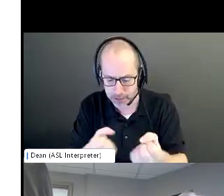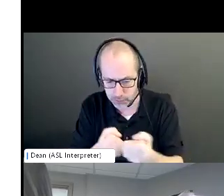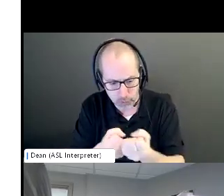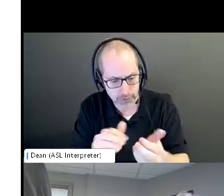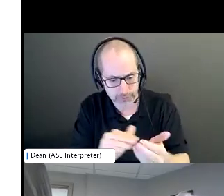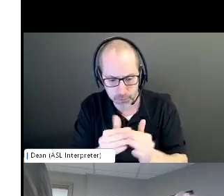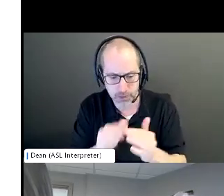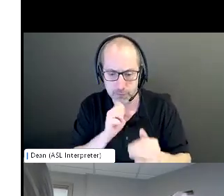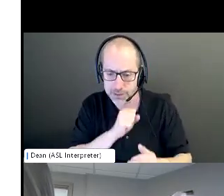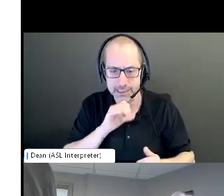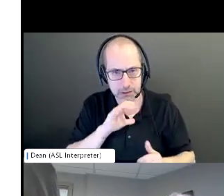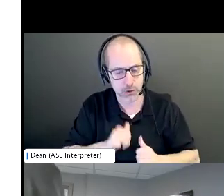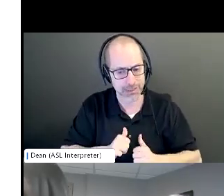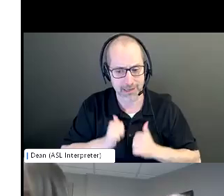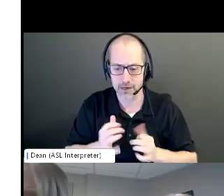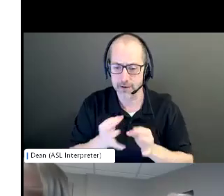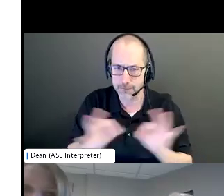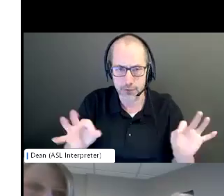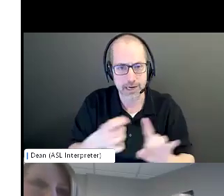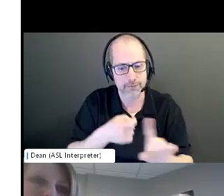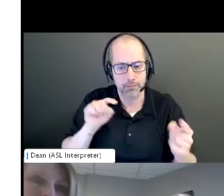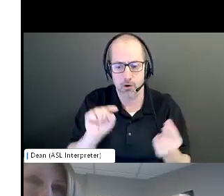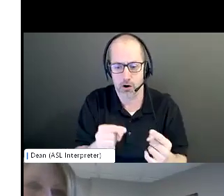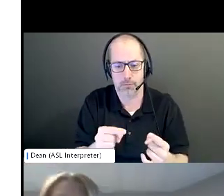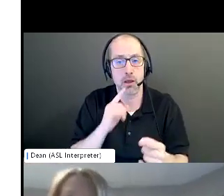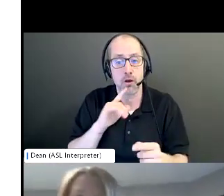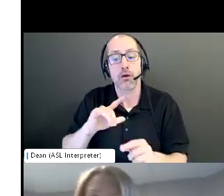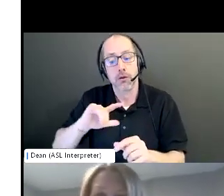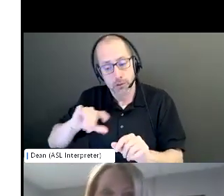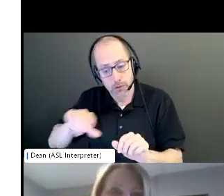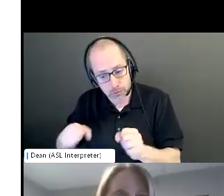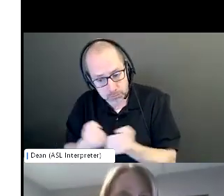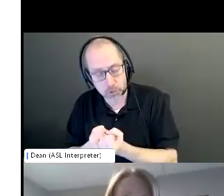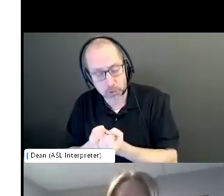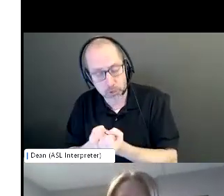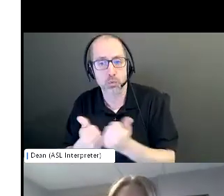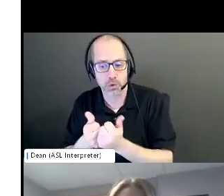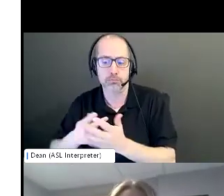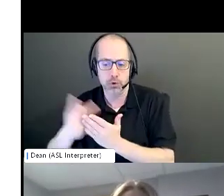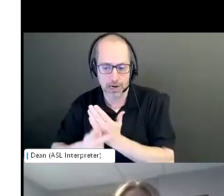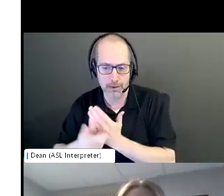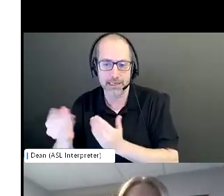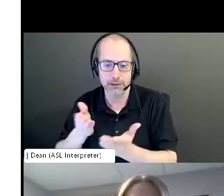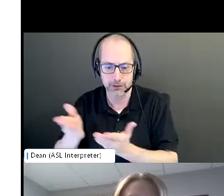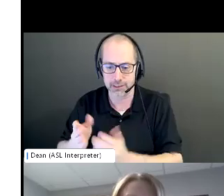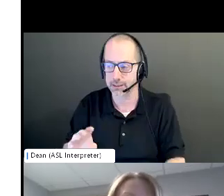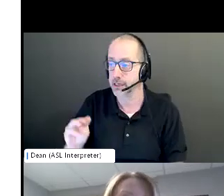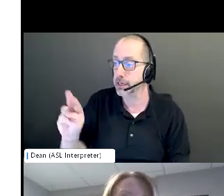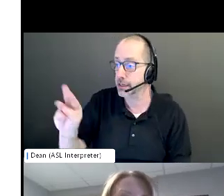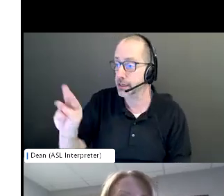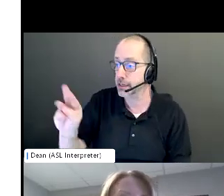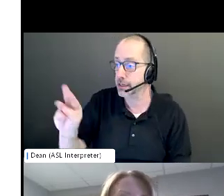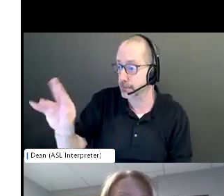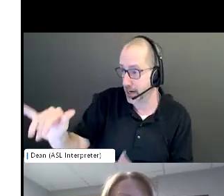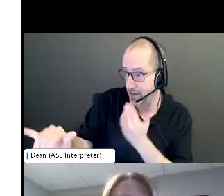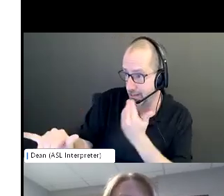from harm, backed by coordinated programs and services. Great job there, Mary, on that overview. And